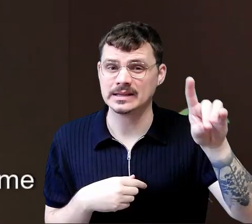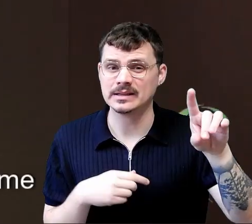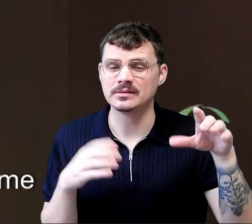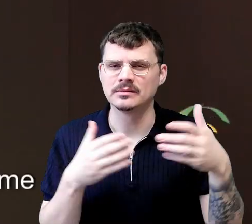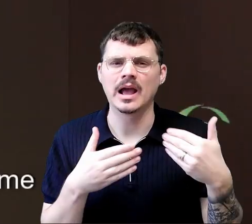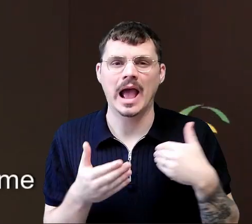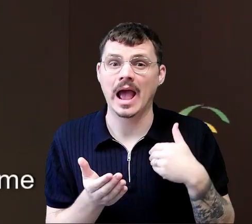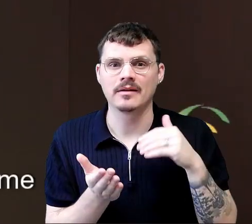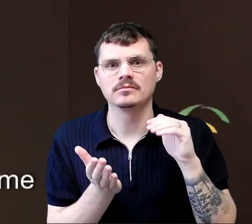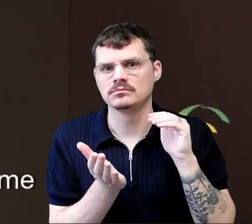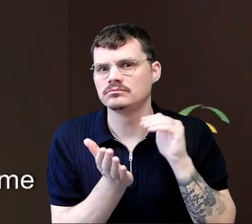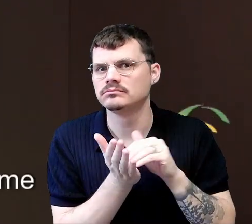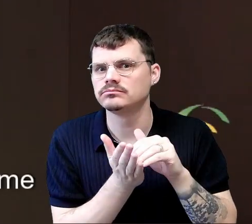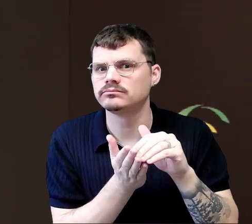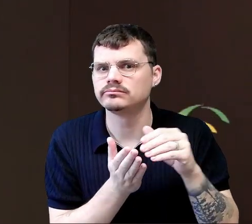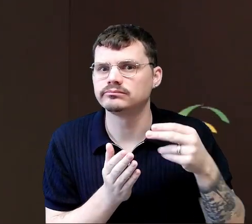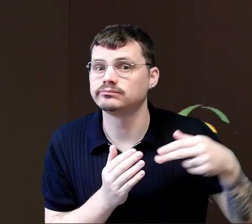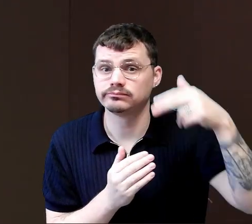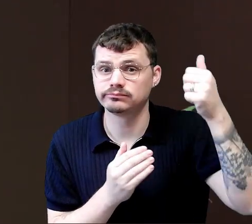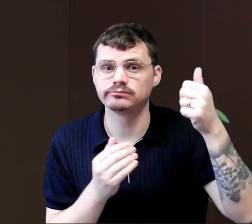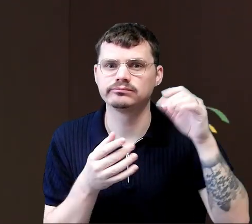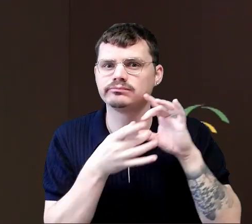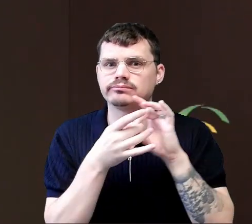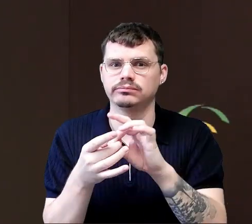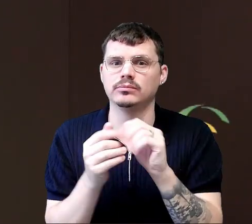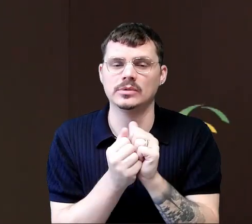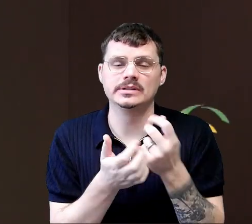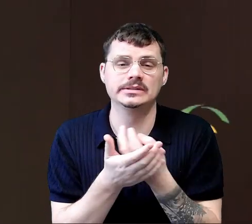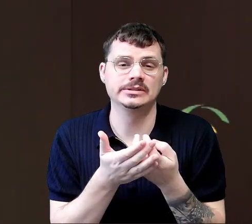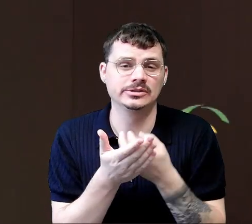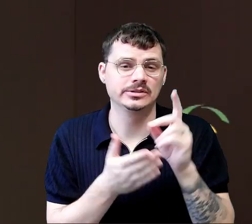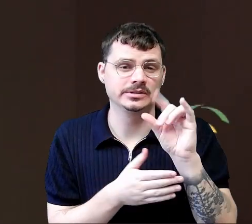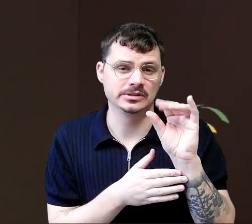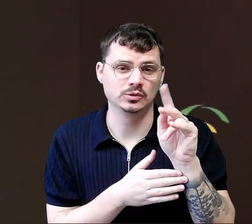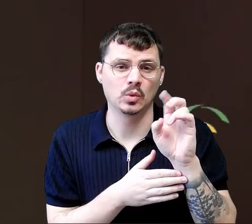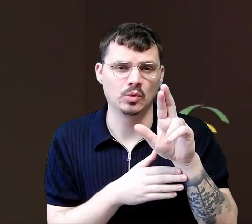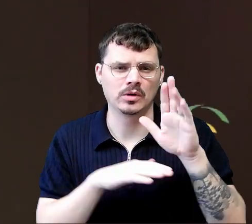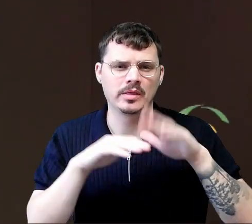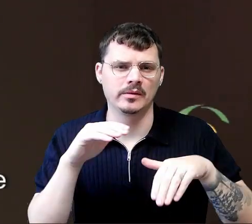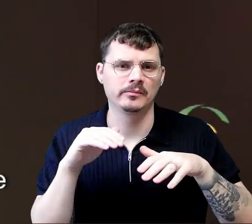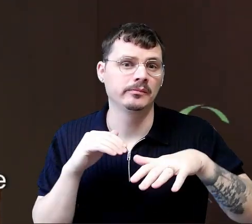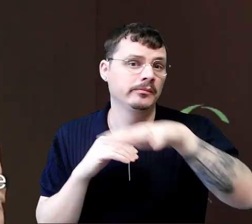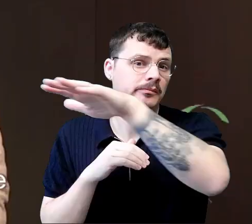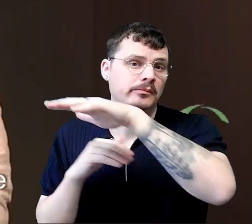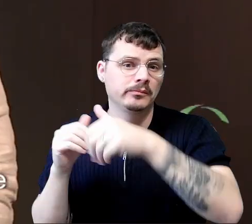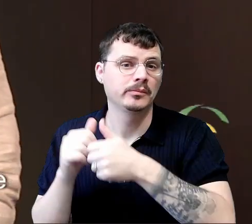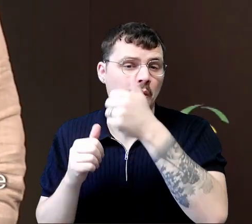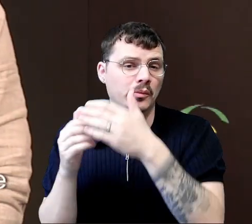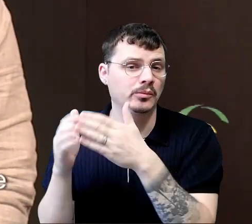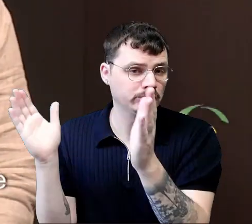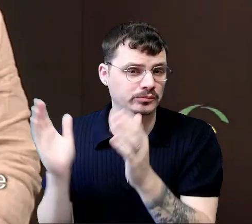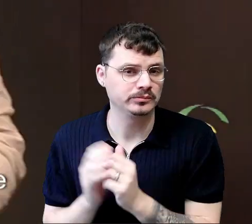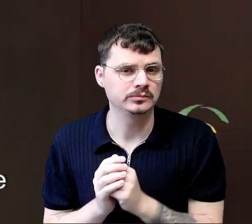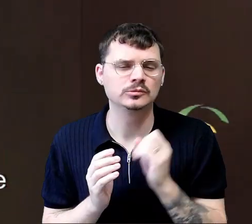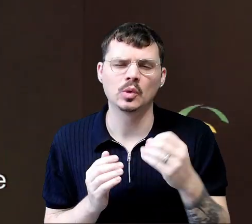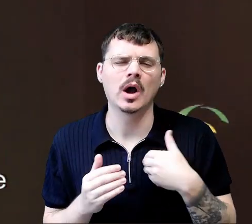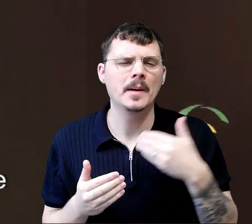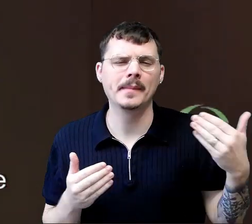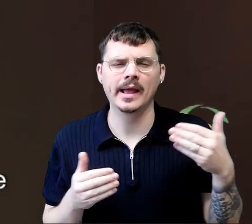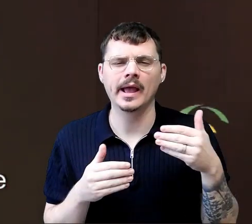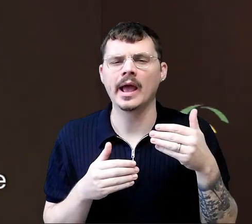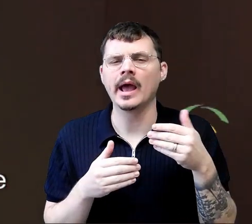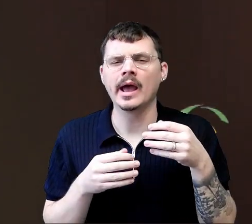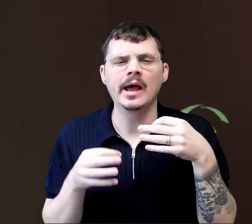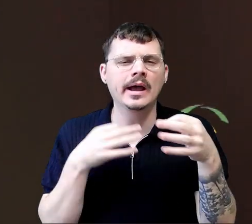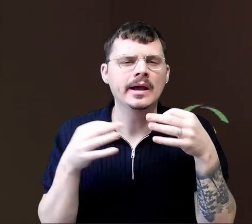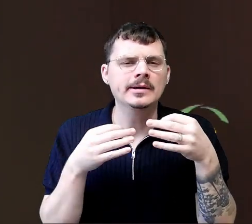higher frequency of having some form of seizure disorder than the general population. So I'm just going to walk us